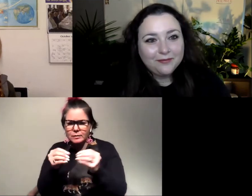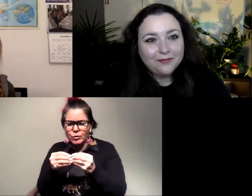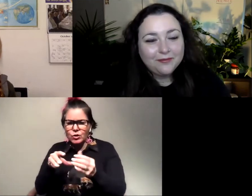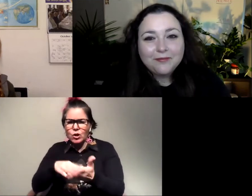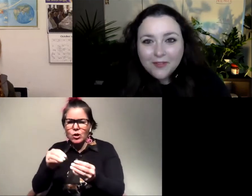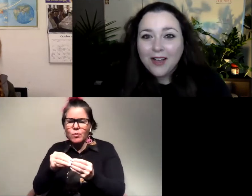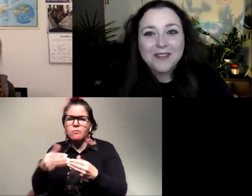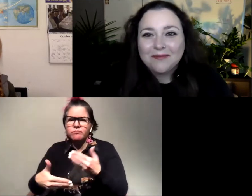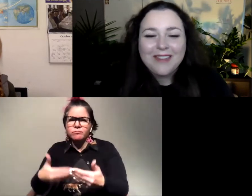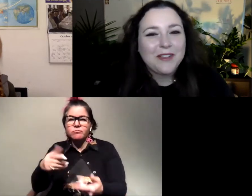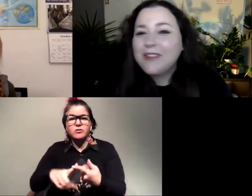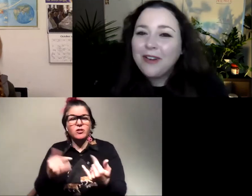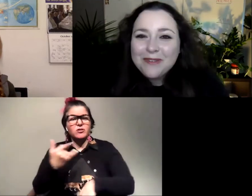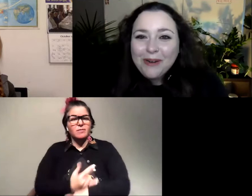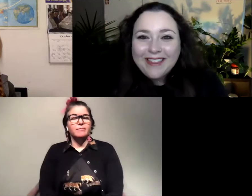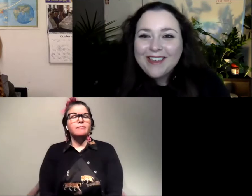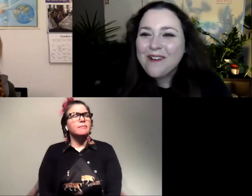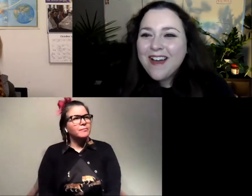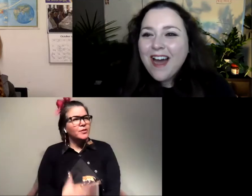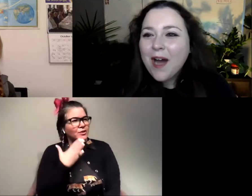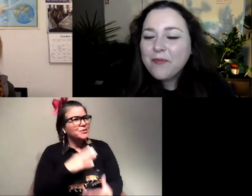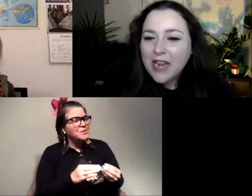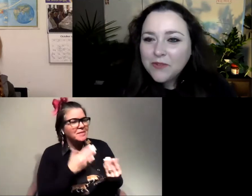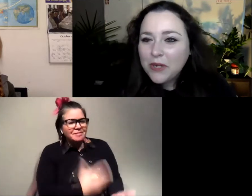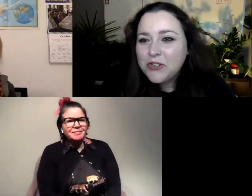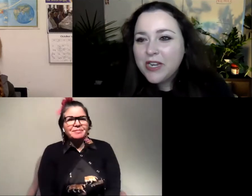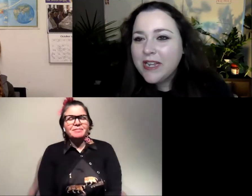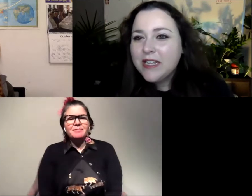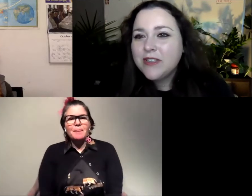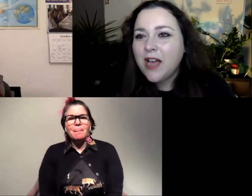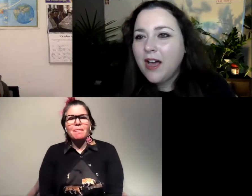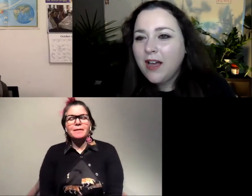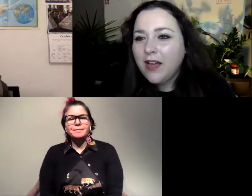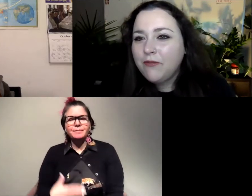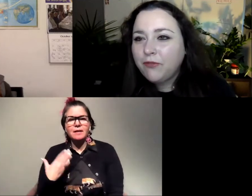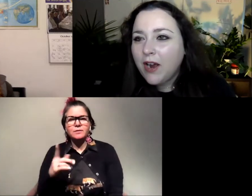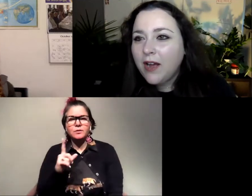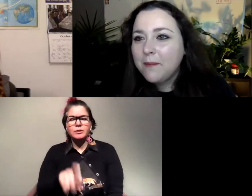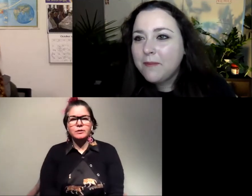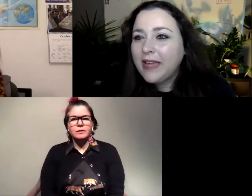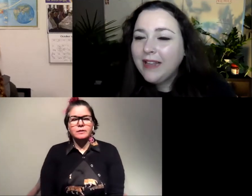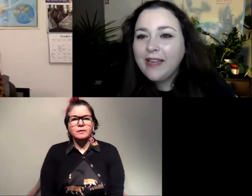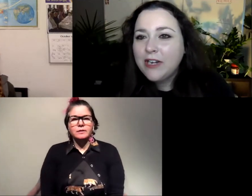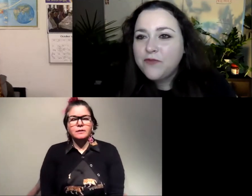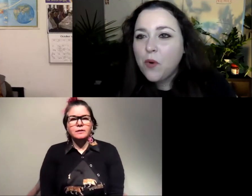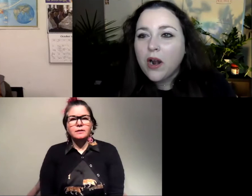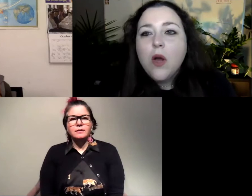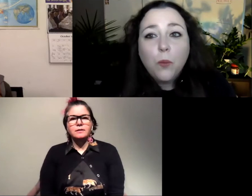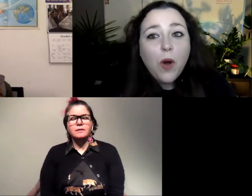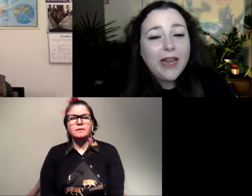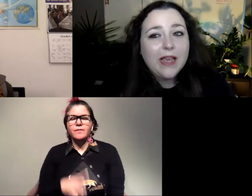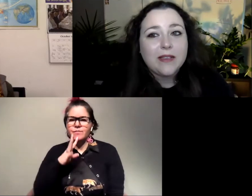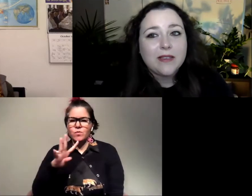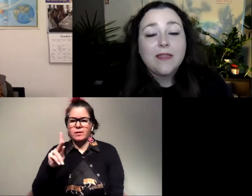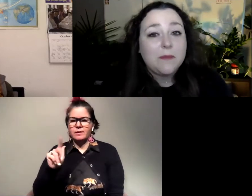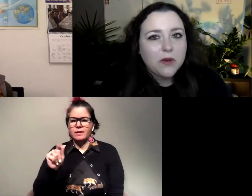today. Awesome. That's a great story. Thank you. The next question is from Kaylee, age 4.